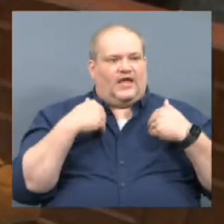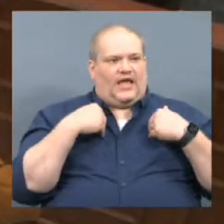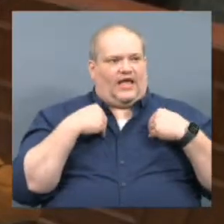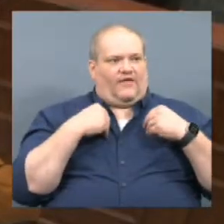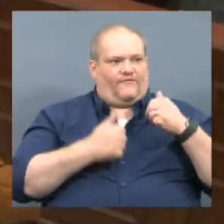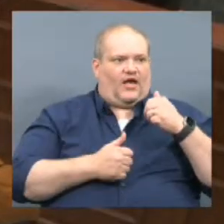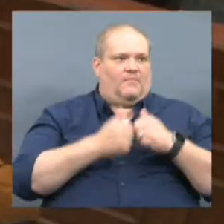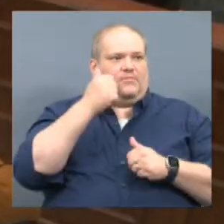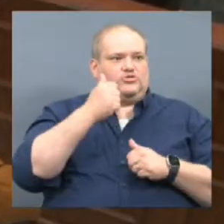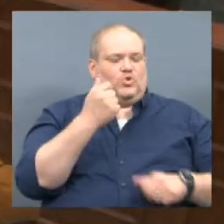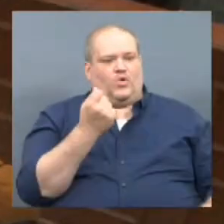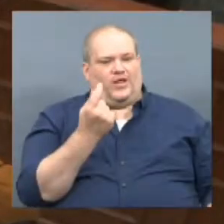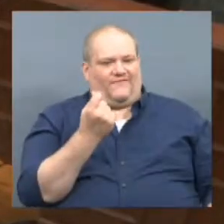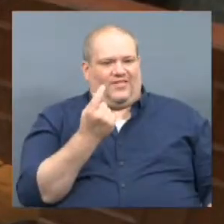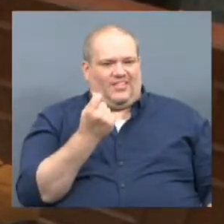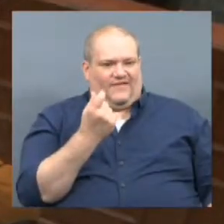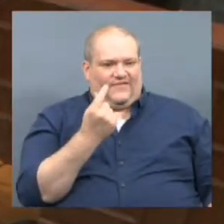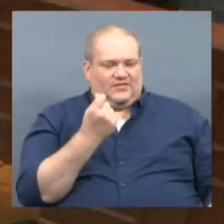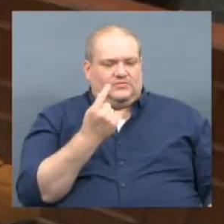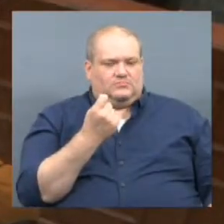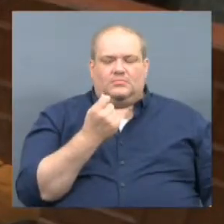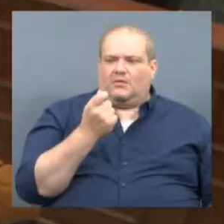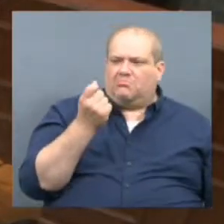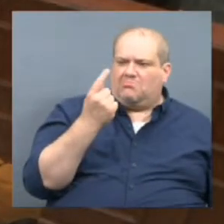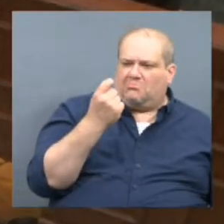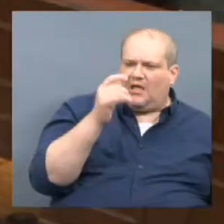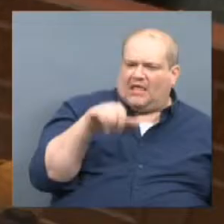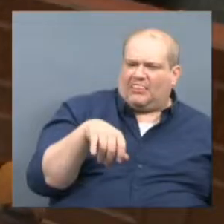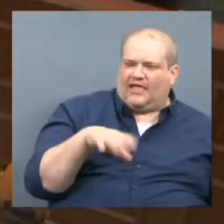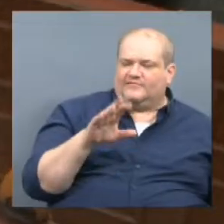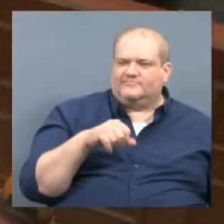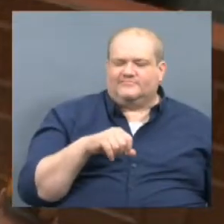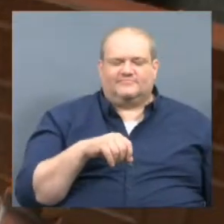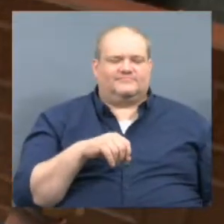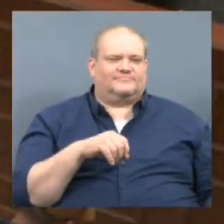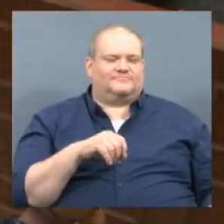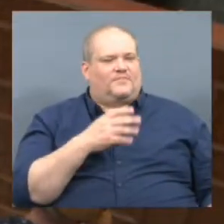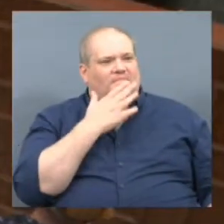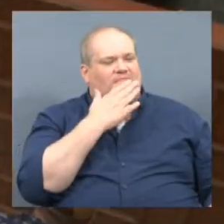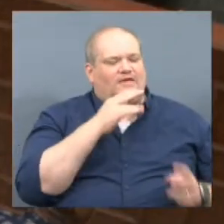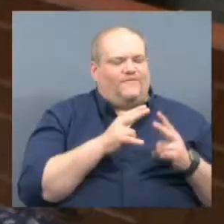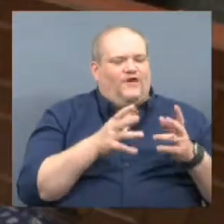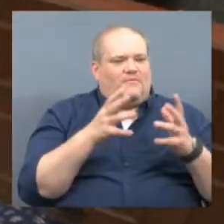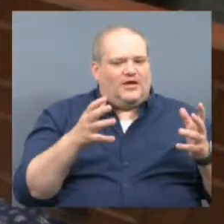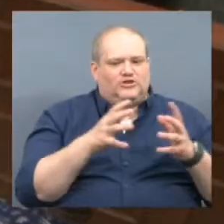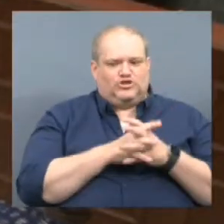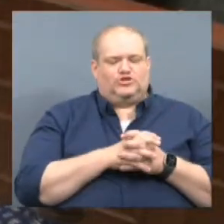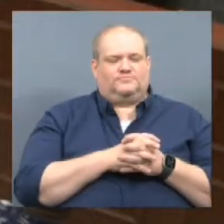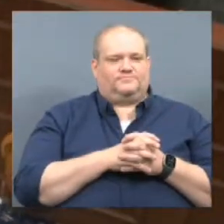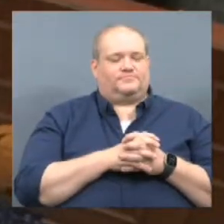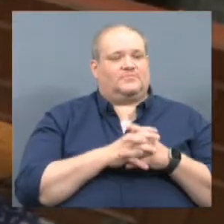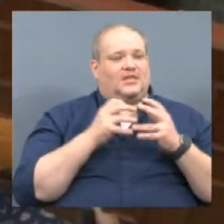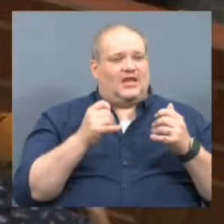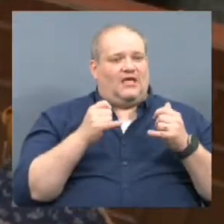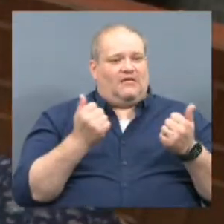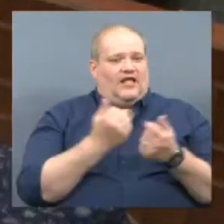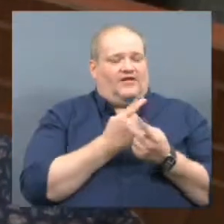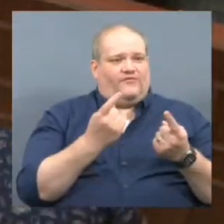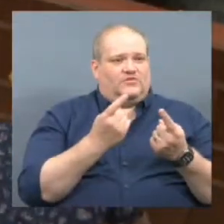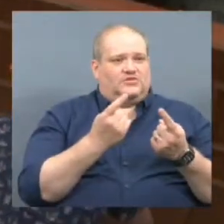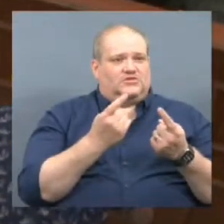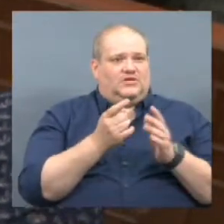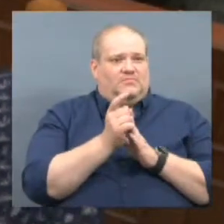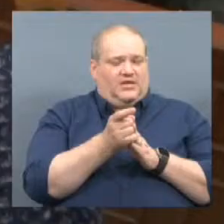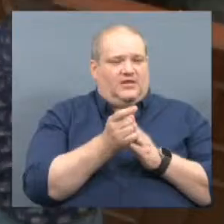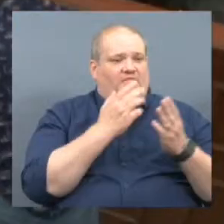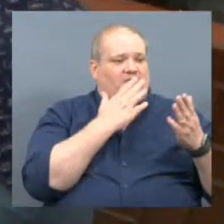a majority of 11. No, no, You no. have to have, okay. No, all right. I get it. Thank you very much, Ms. Williams. Thank you. And we will give everybody for just a quick